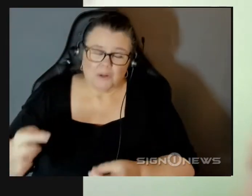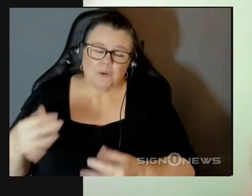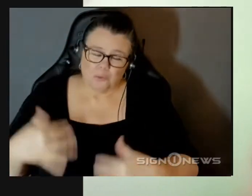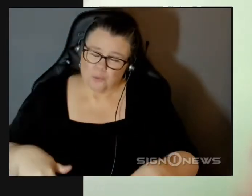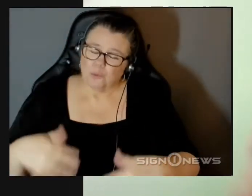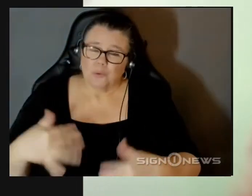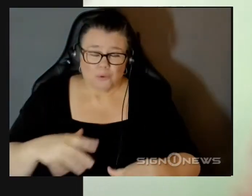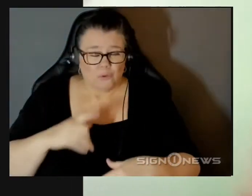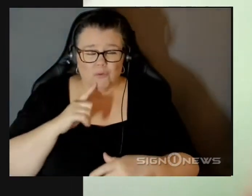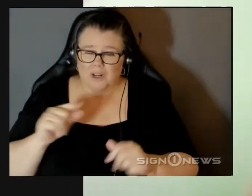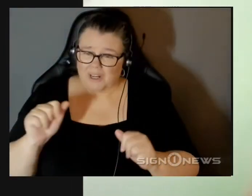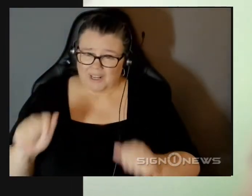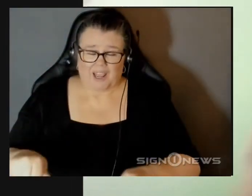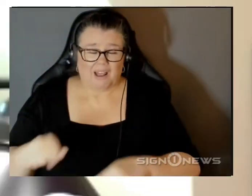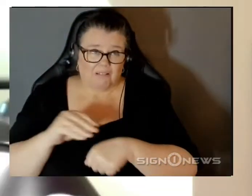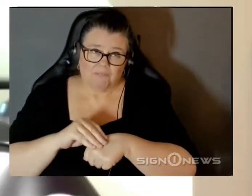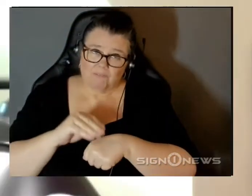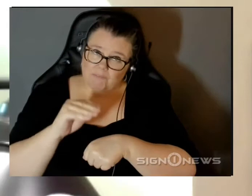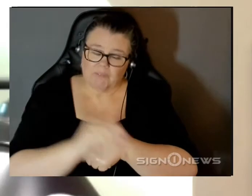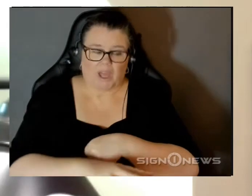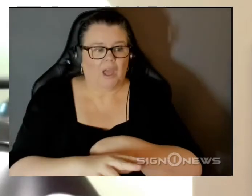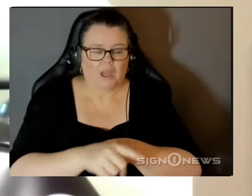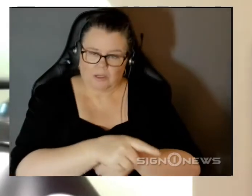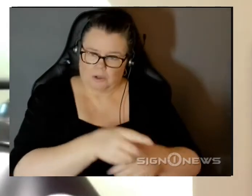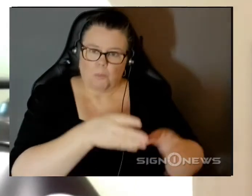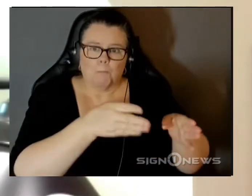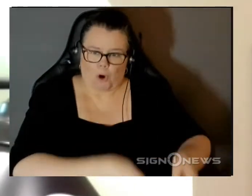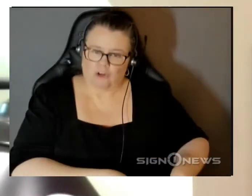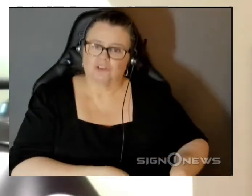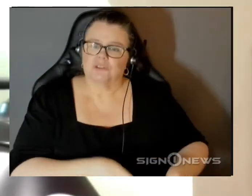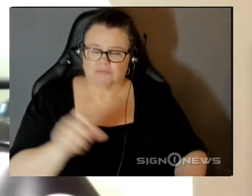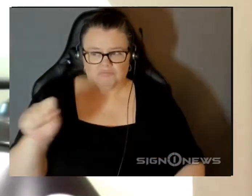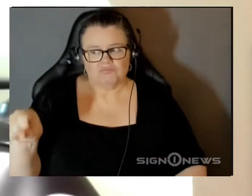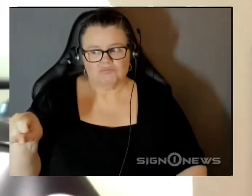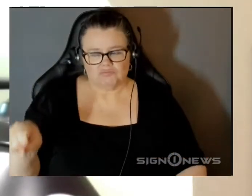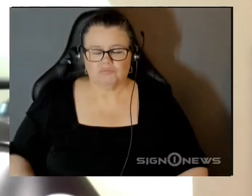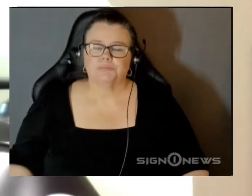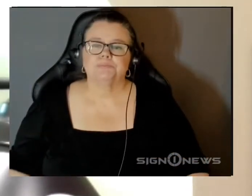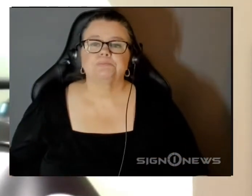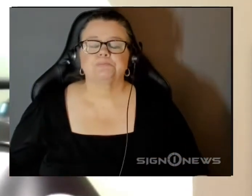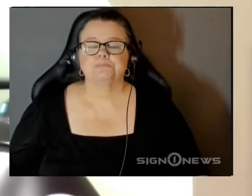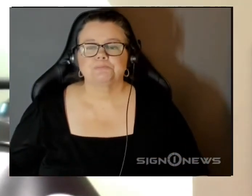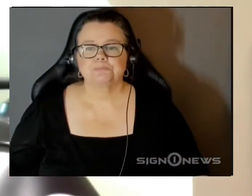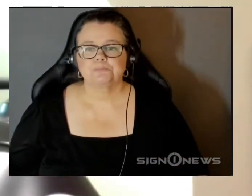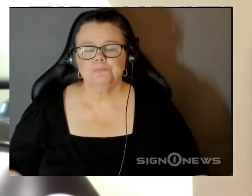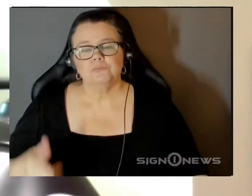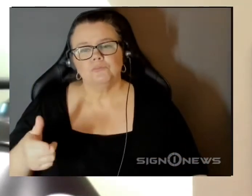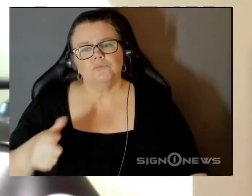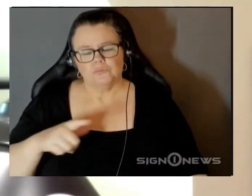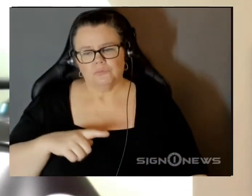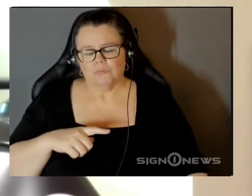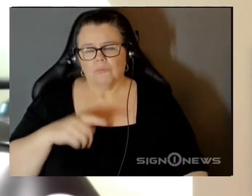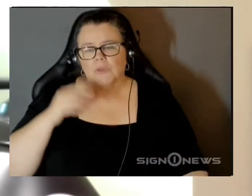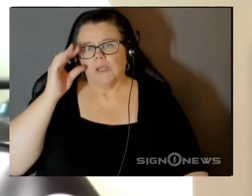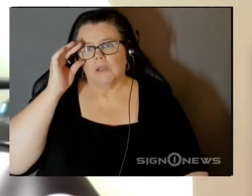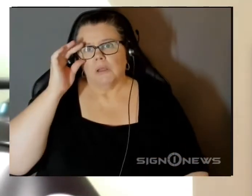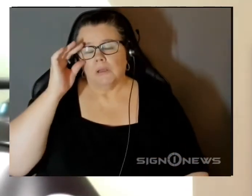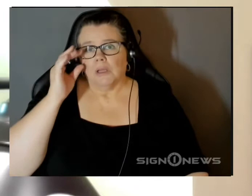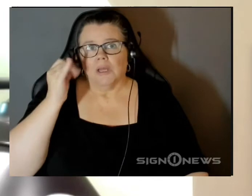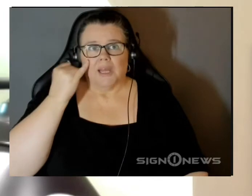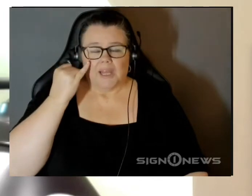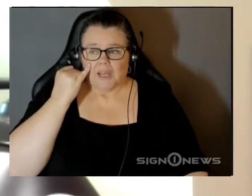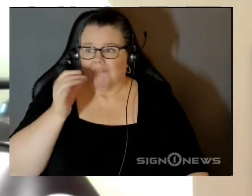Dana. All right, so let's talk. So there's the decision that a parent or a family member would have before